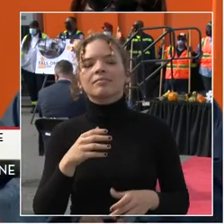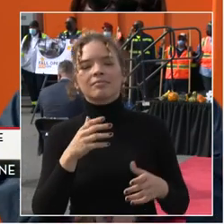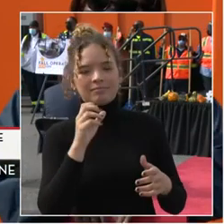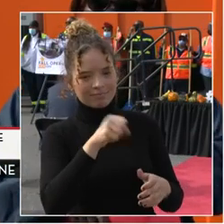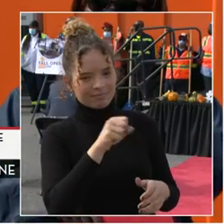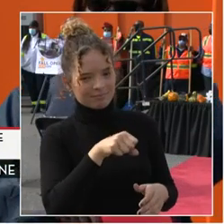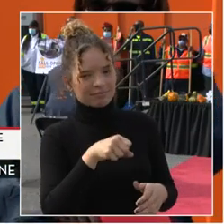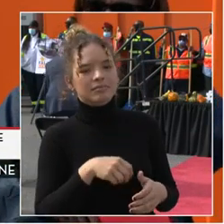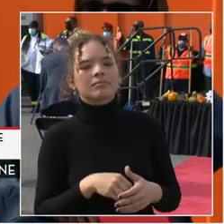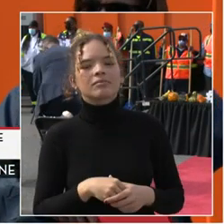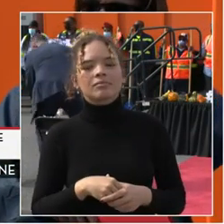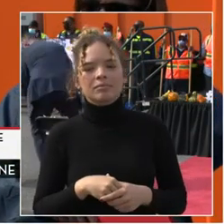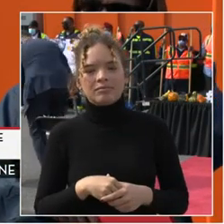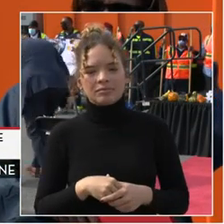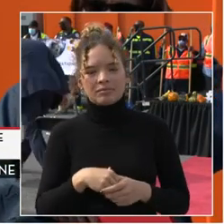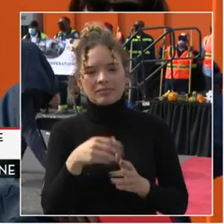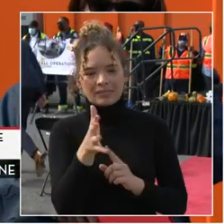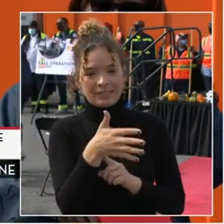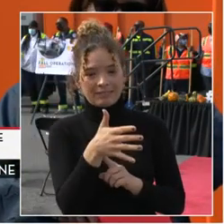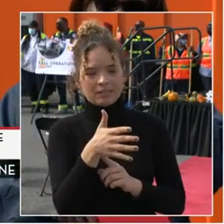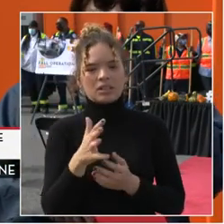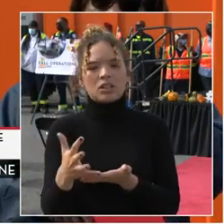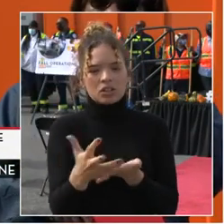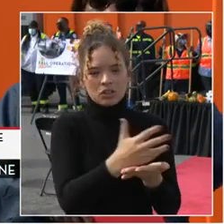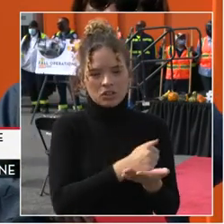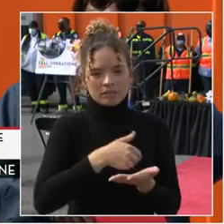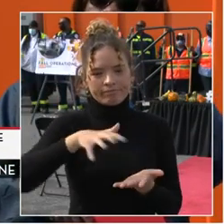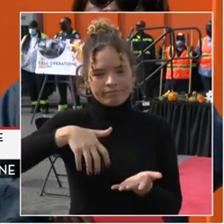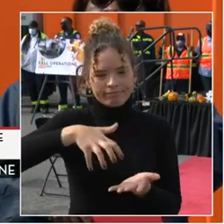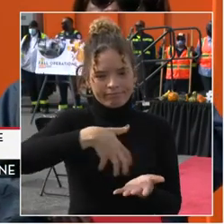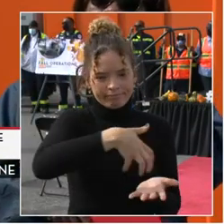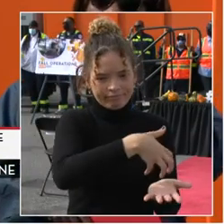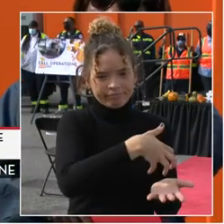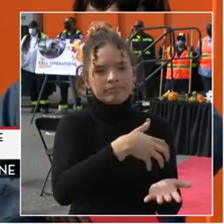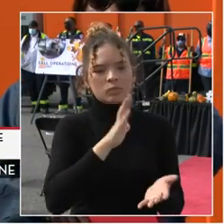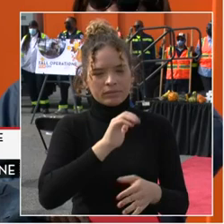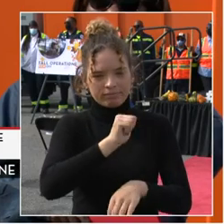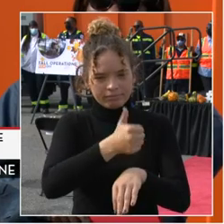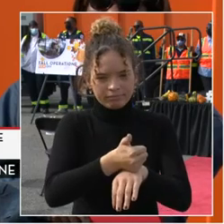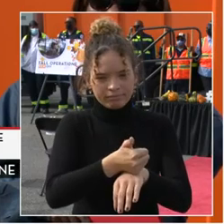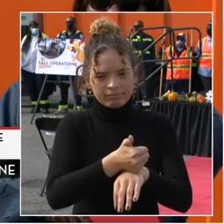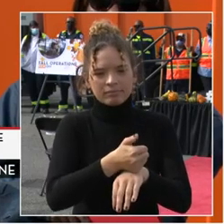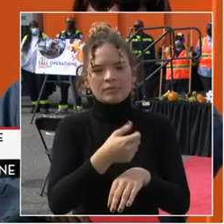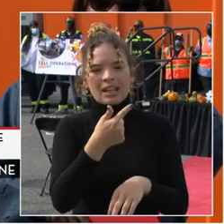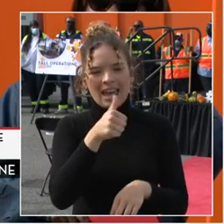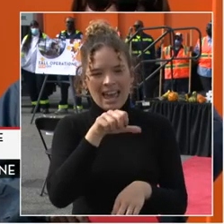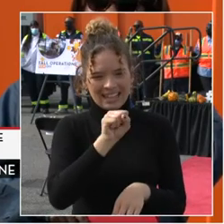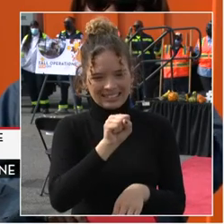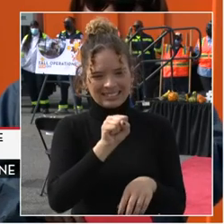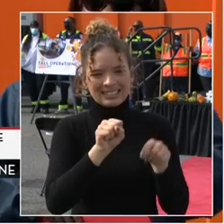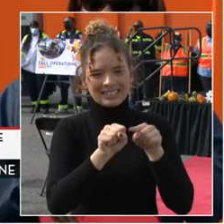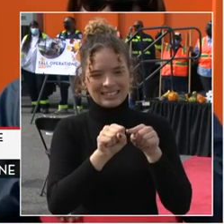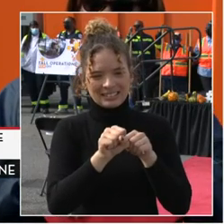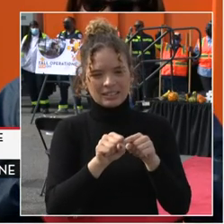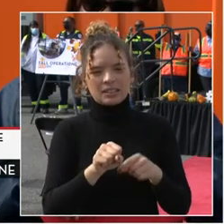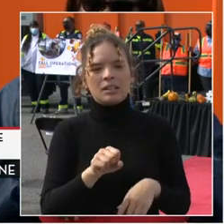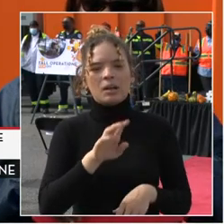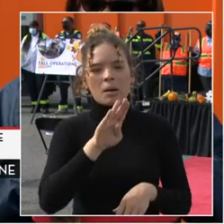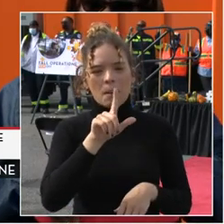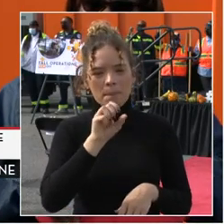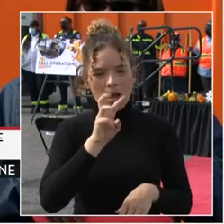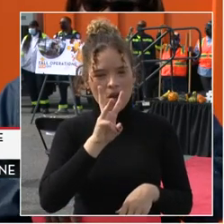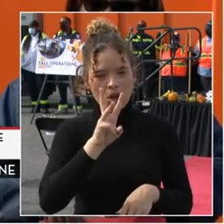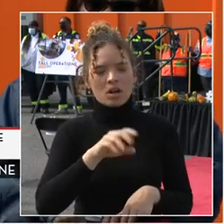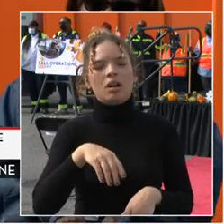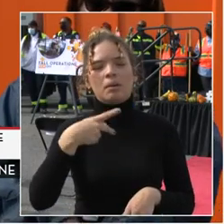next year on gas blowers, but can you update us where the district is as far as the use of gas leaf blowers and